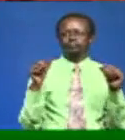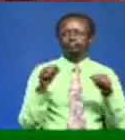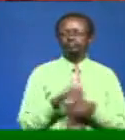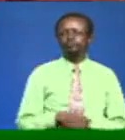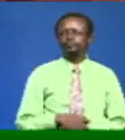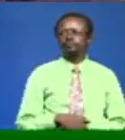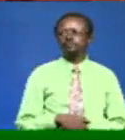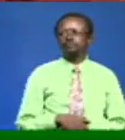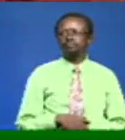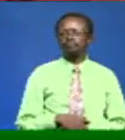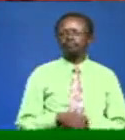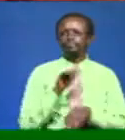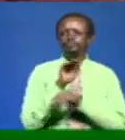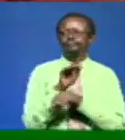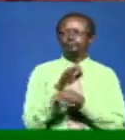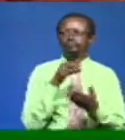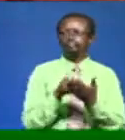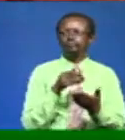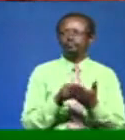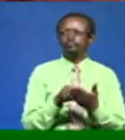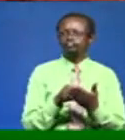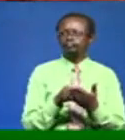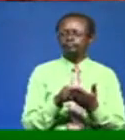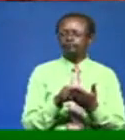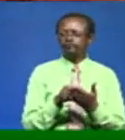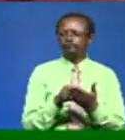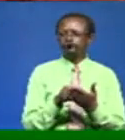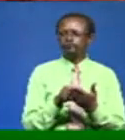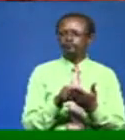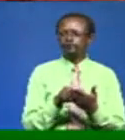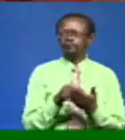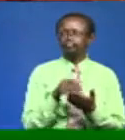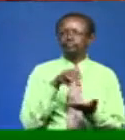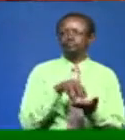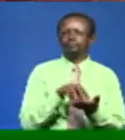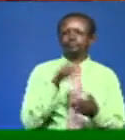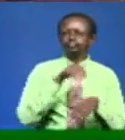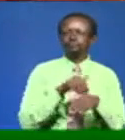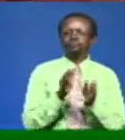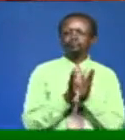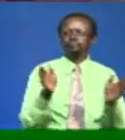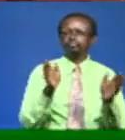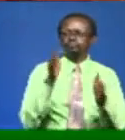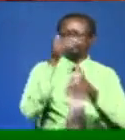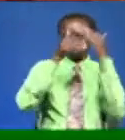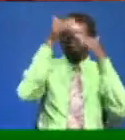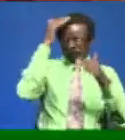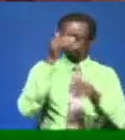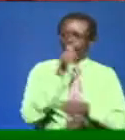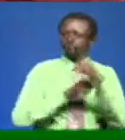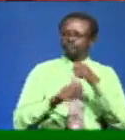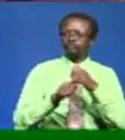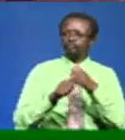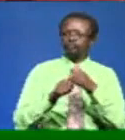addressing the financial crisis facing our public universities. Under Standing Order